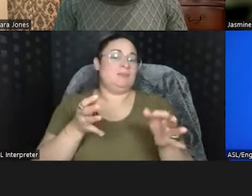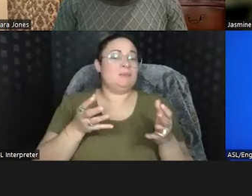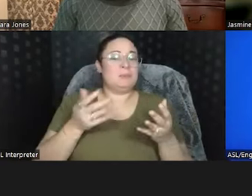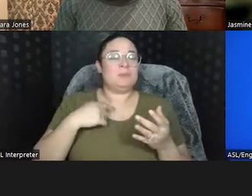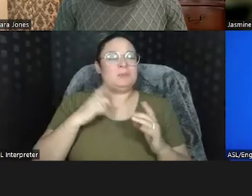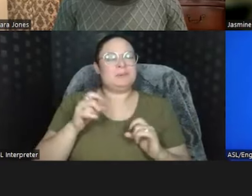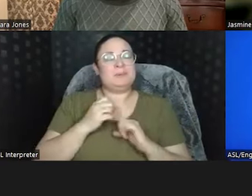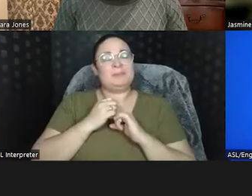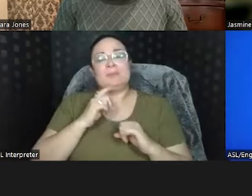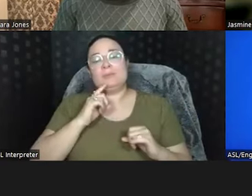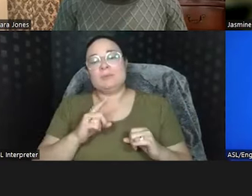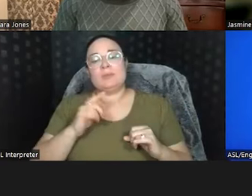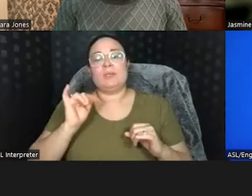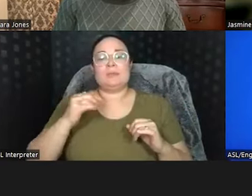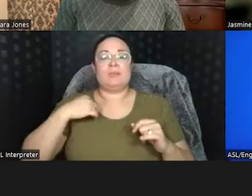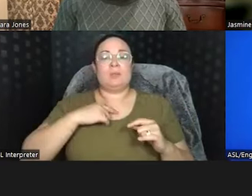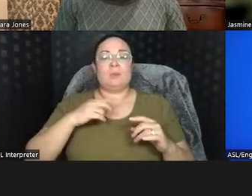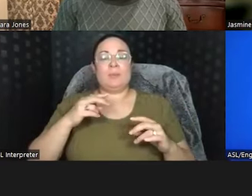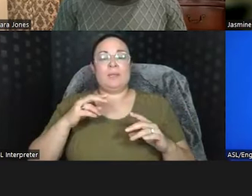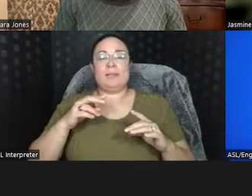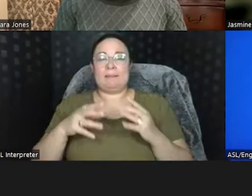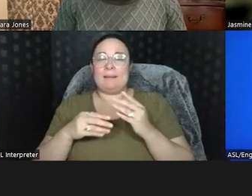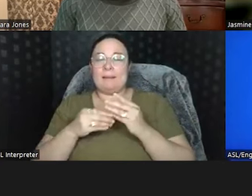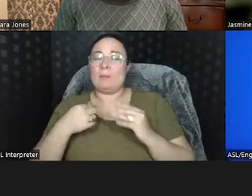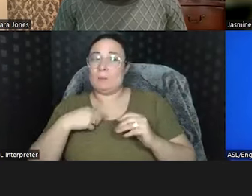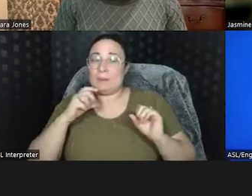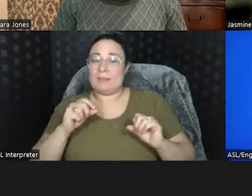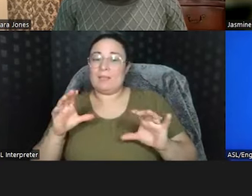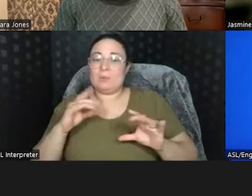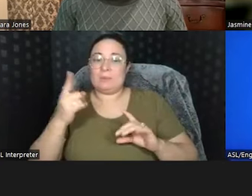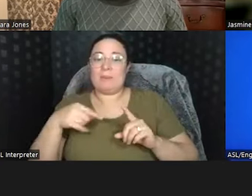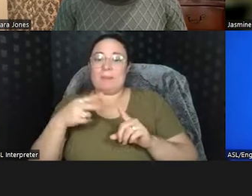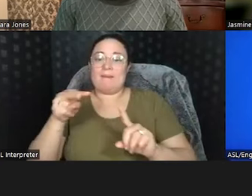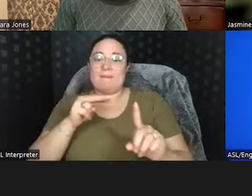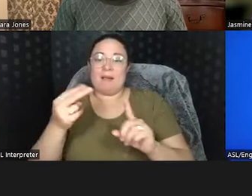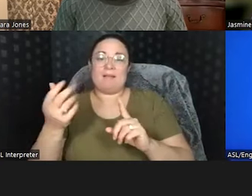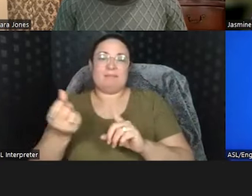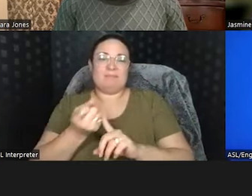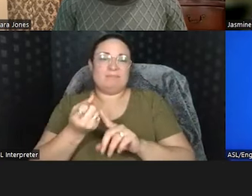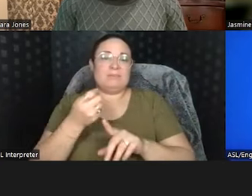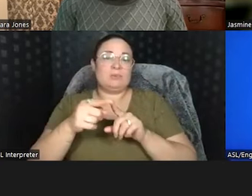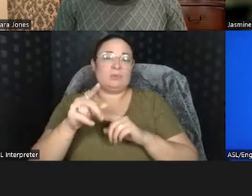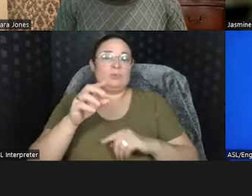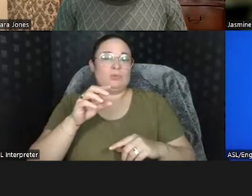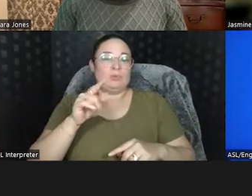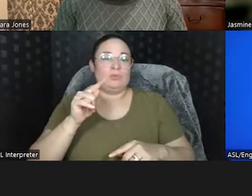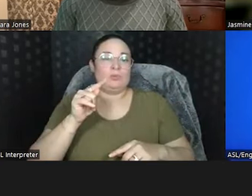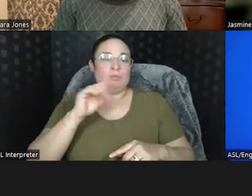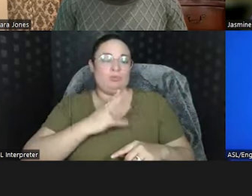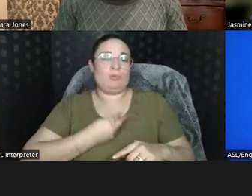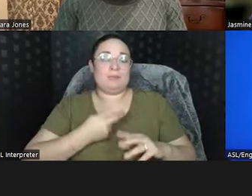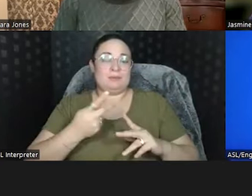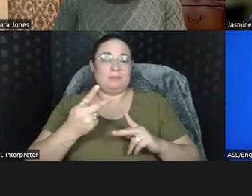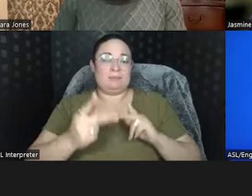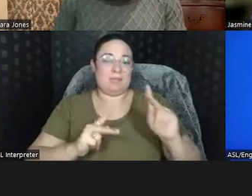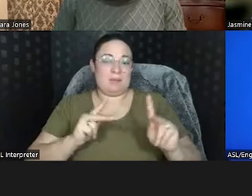make sure that we underscore that there is something that we can do about the violence against trans people, and that's to